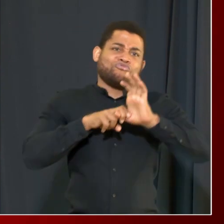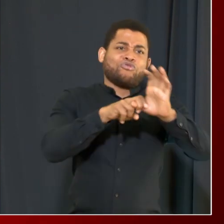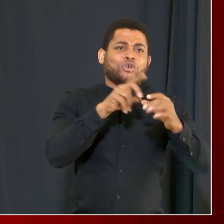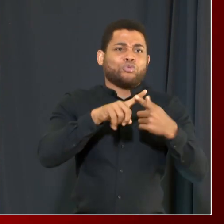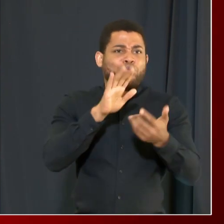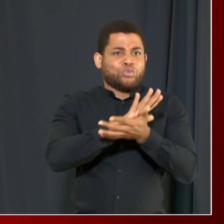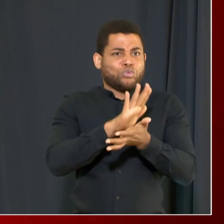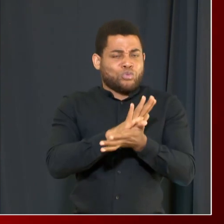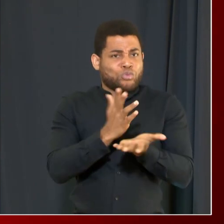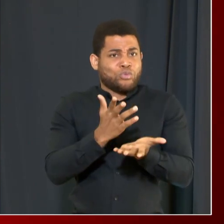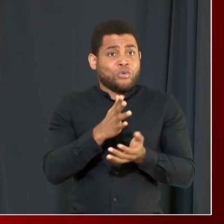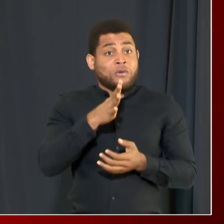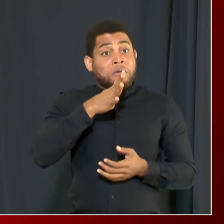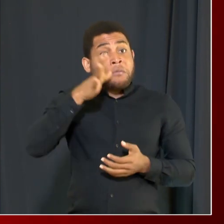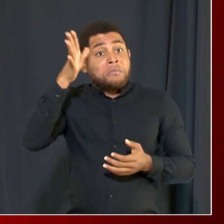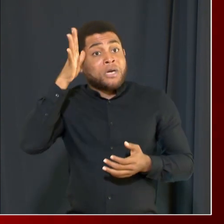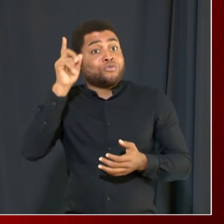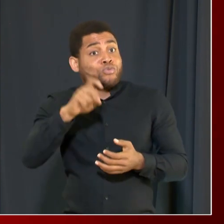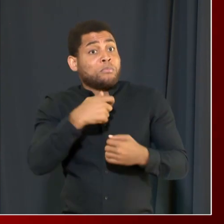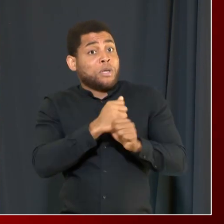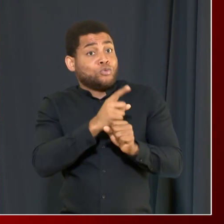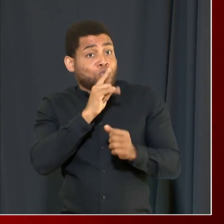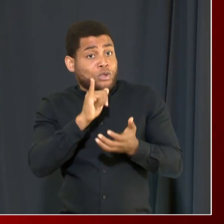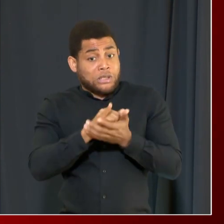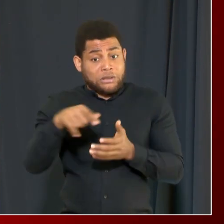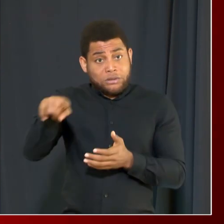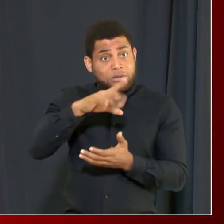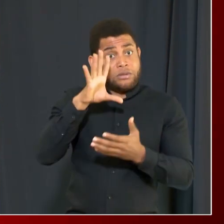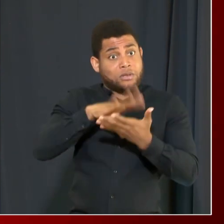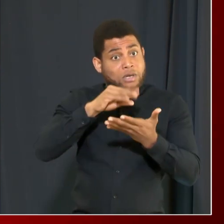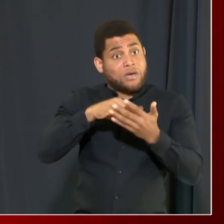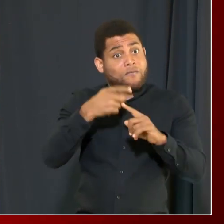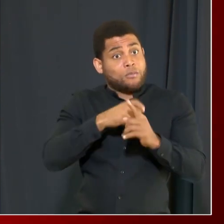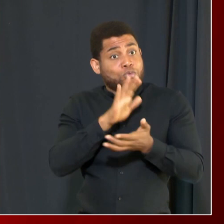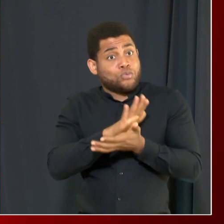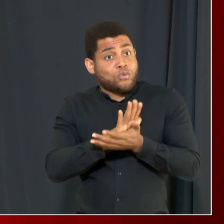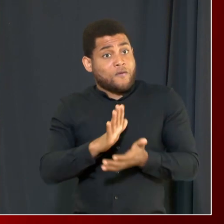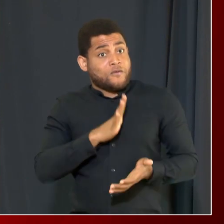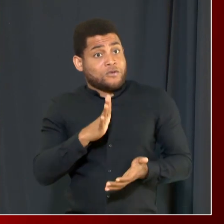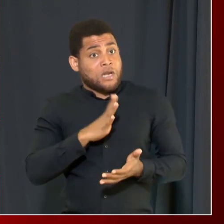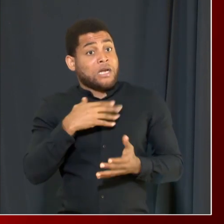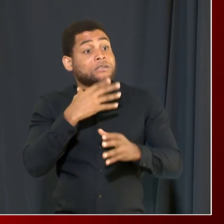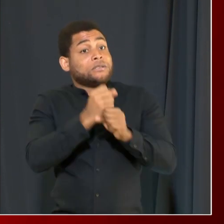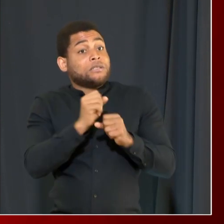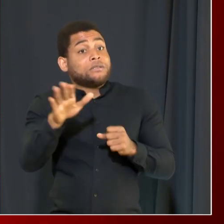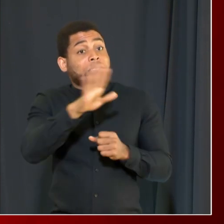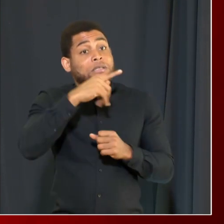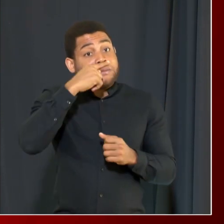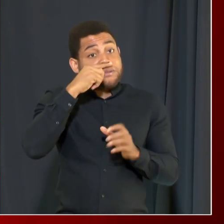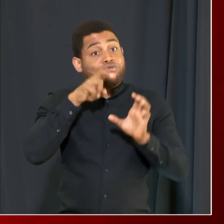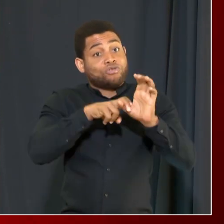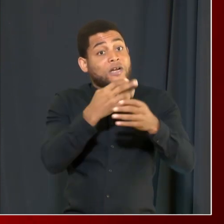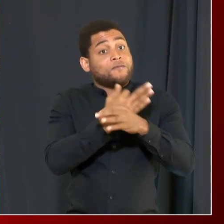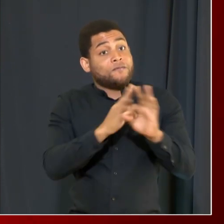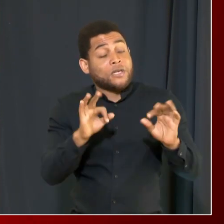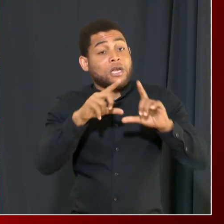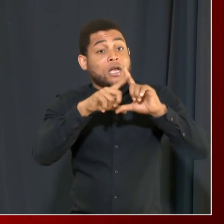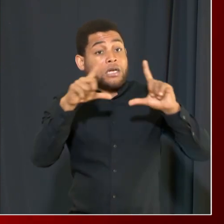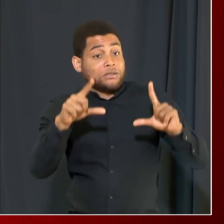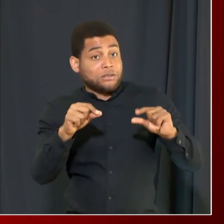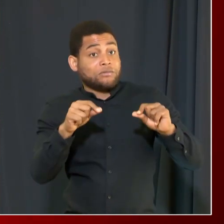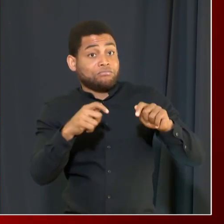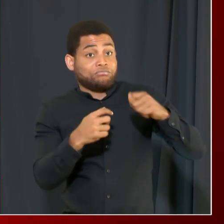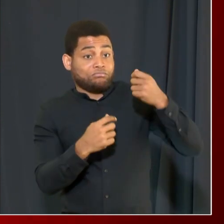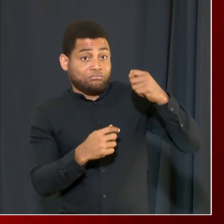parents should make sure that they learn from school officials how to get that Kids Ride Free card. And they should also emphasize to